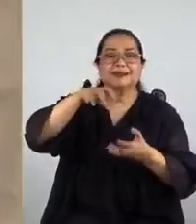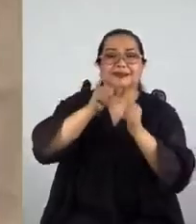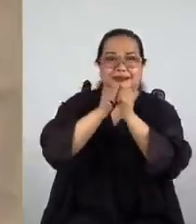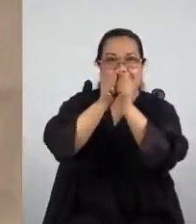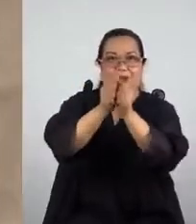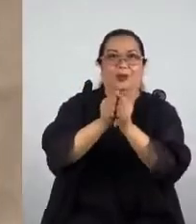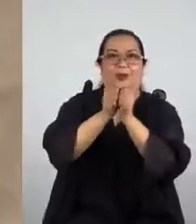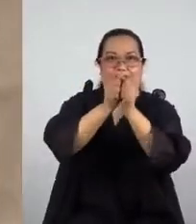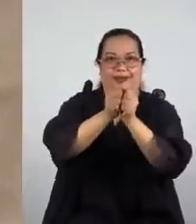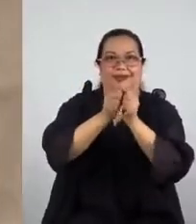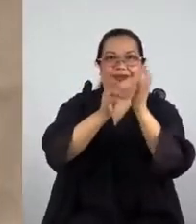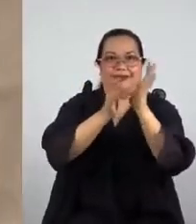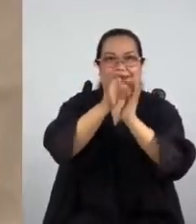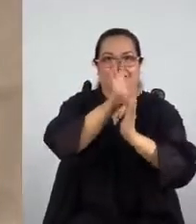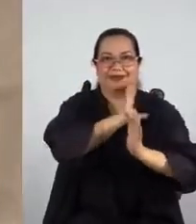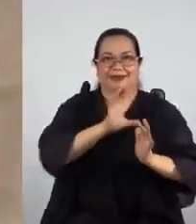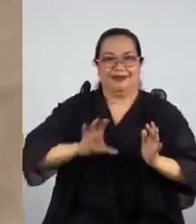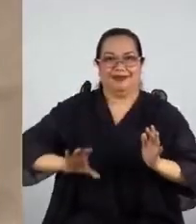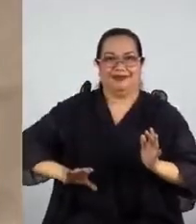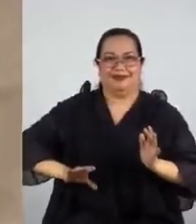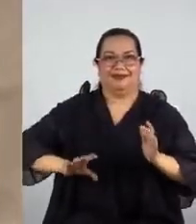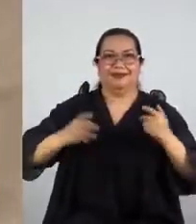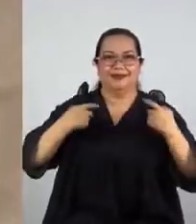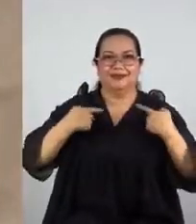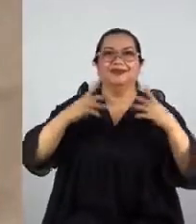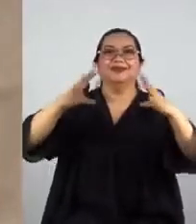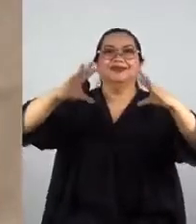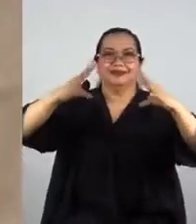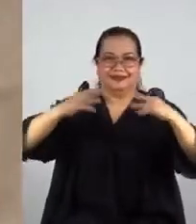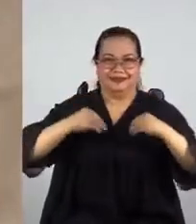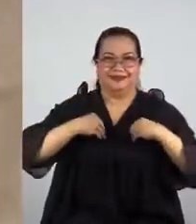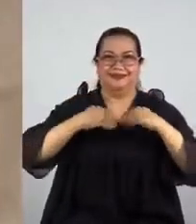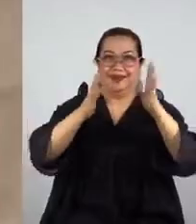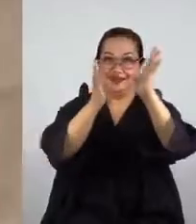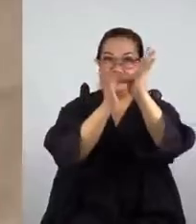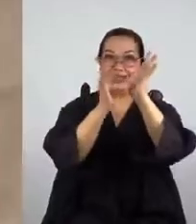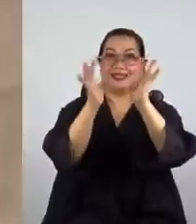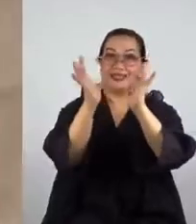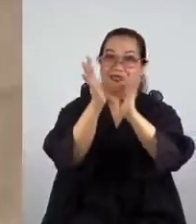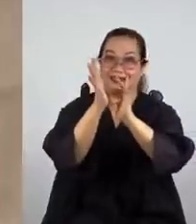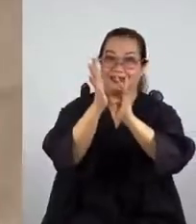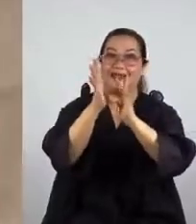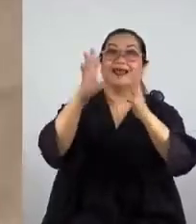We have this greater inheritance. We have Jesus.